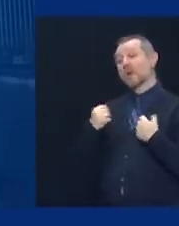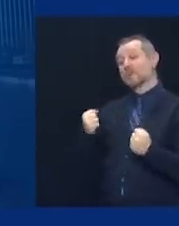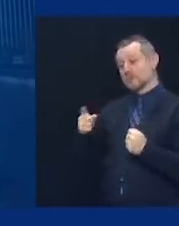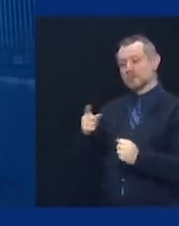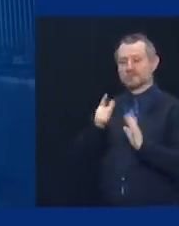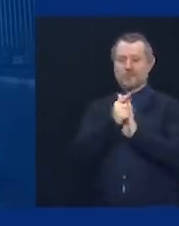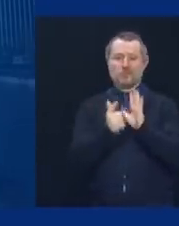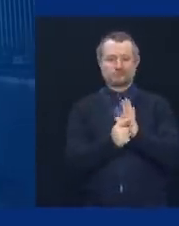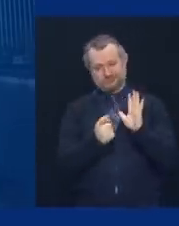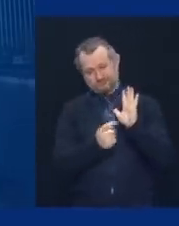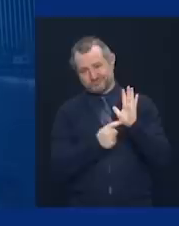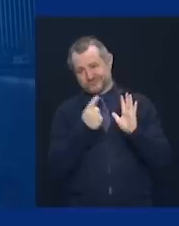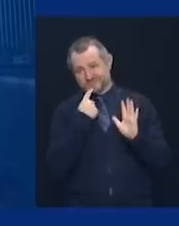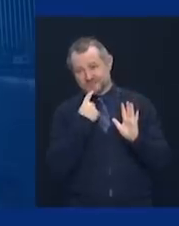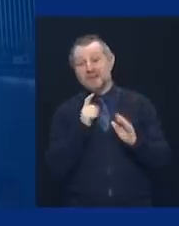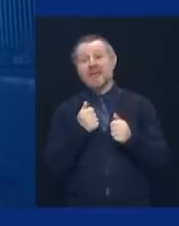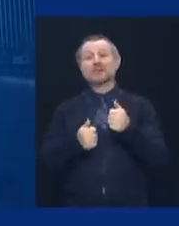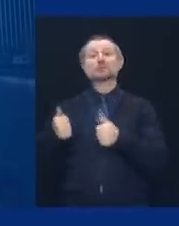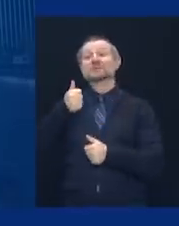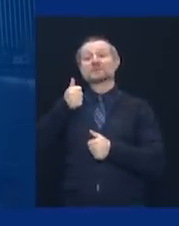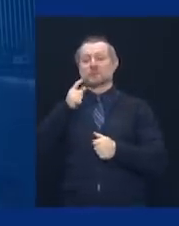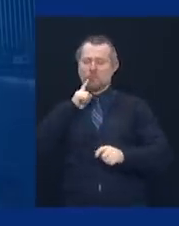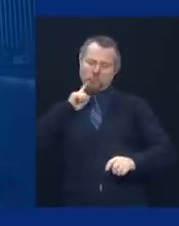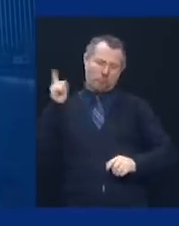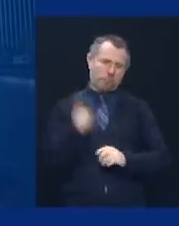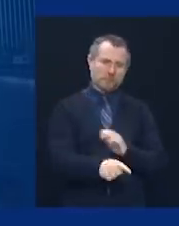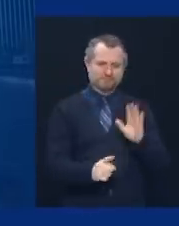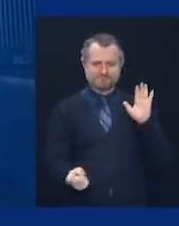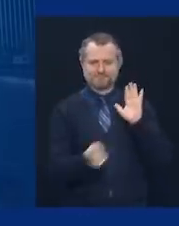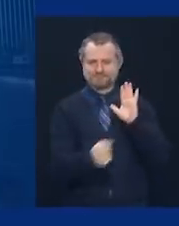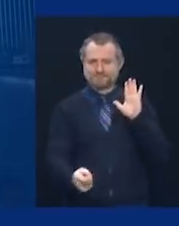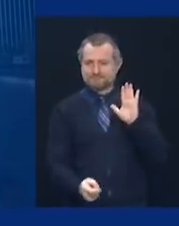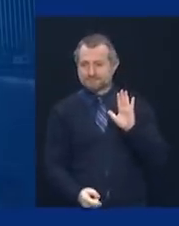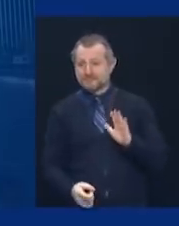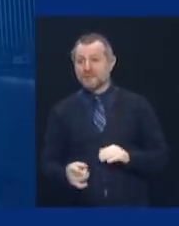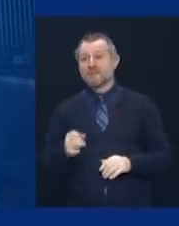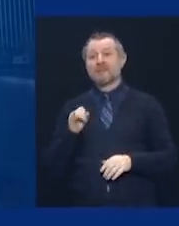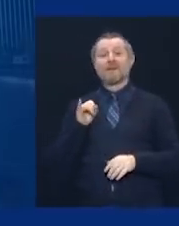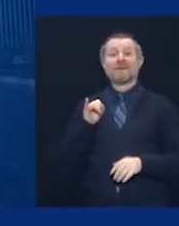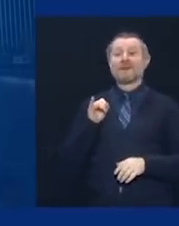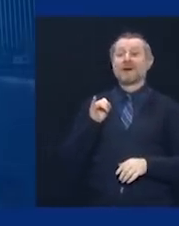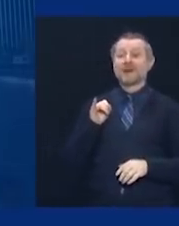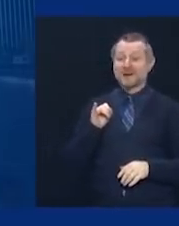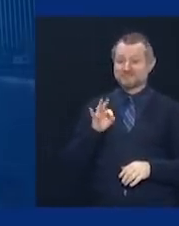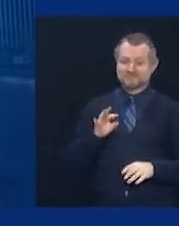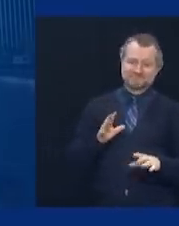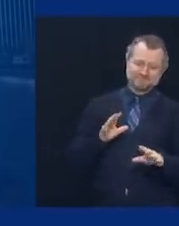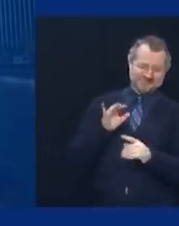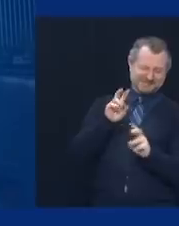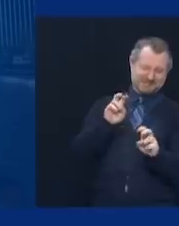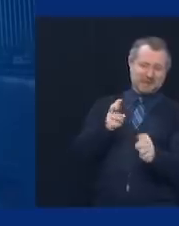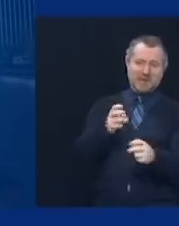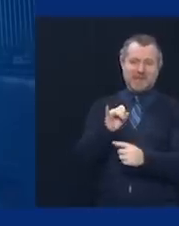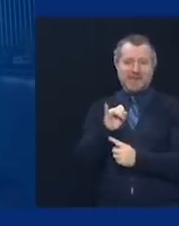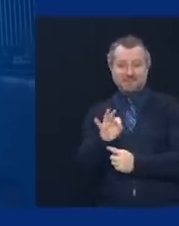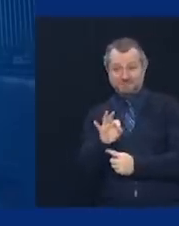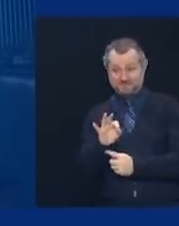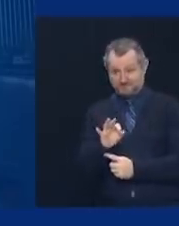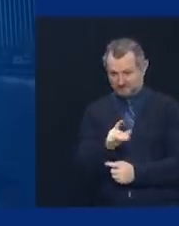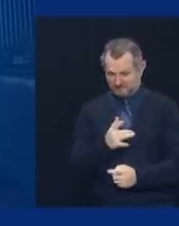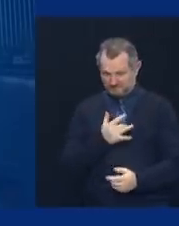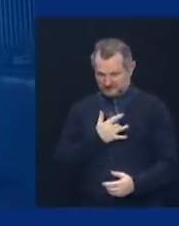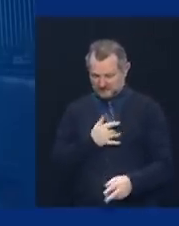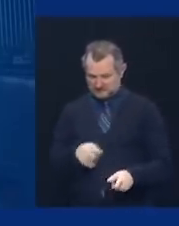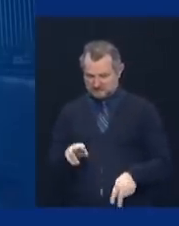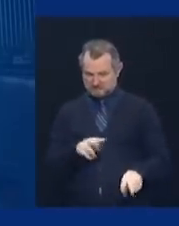law, says, if a hospital believes, given the numbers, the rate